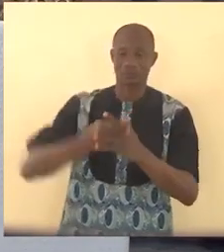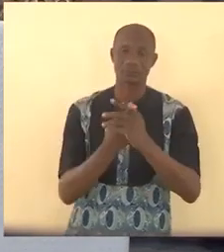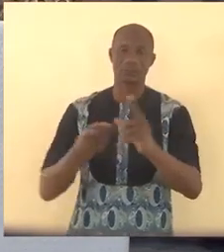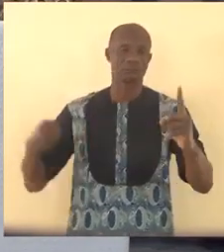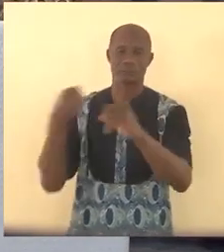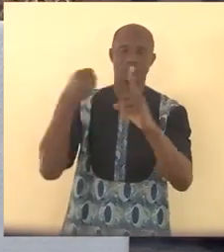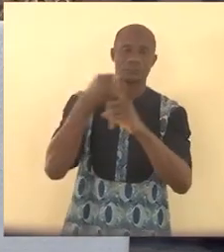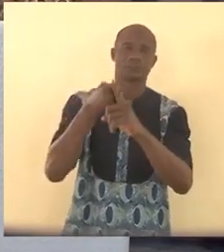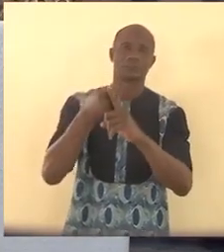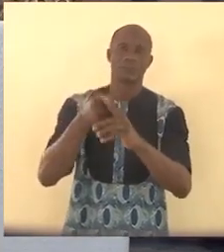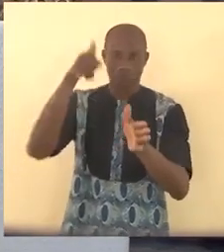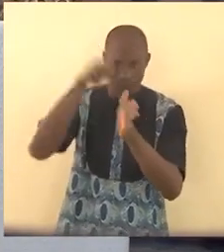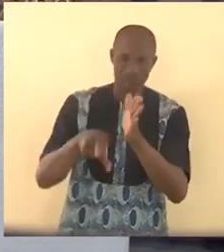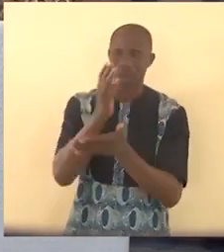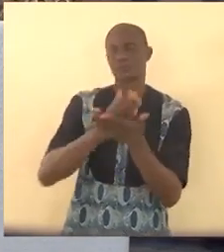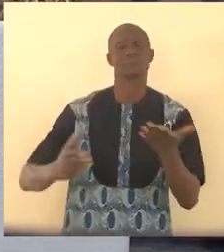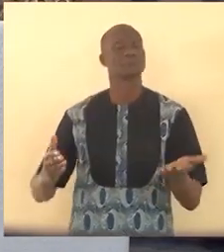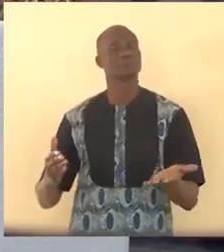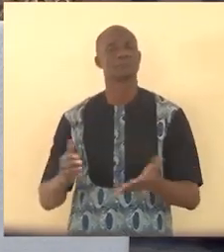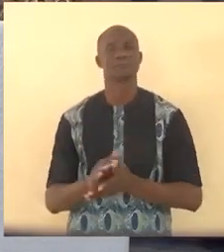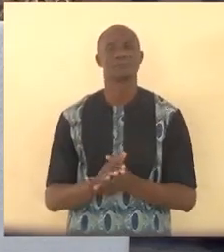the presidential guard and killing some of them.